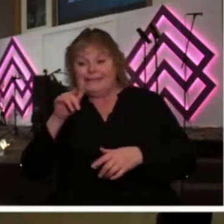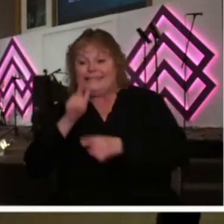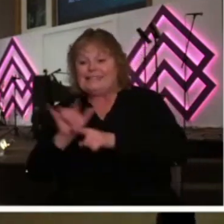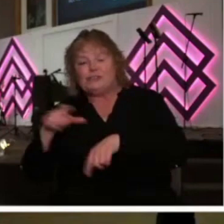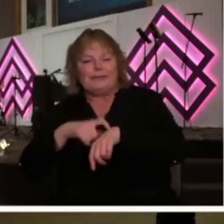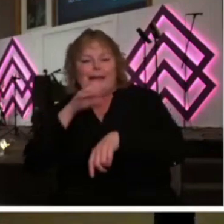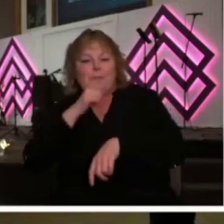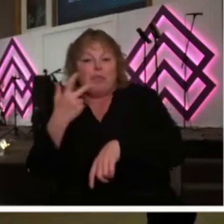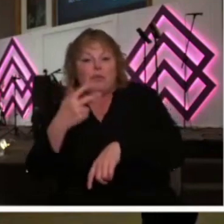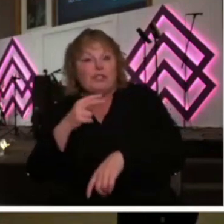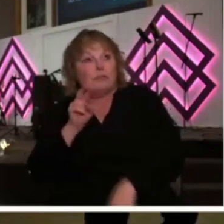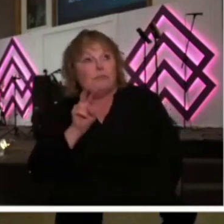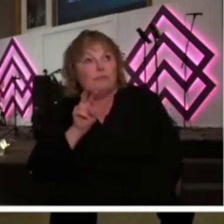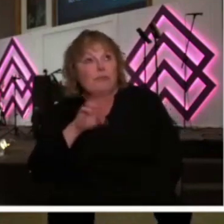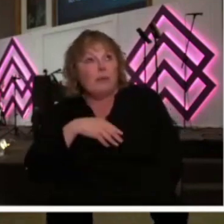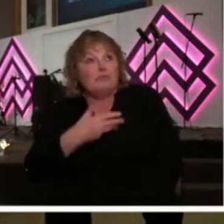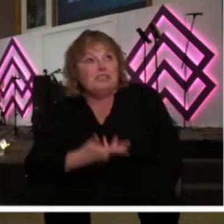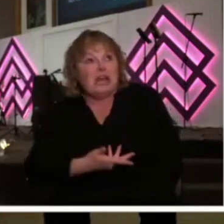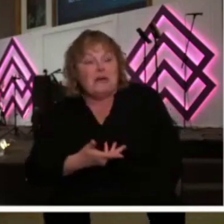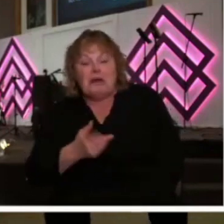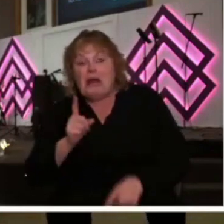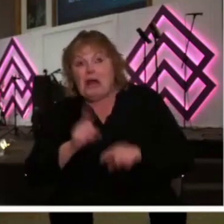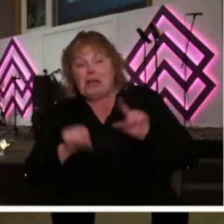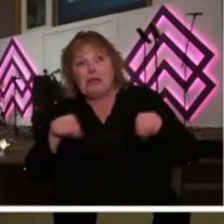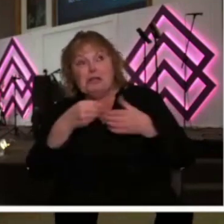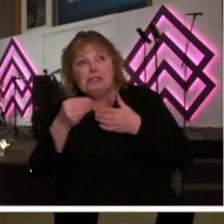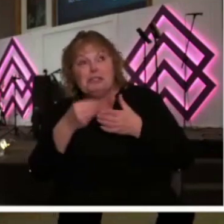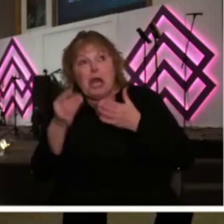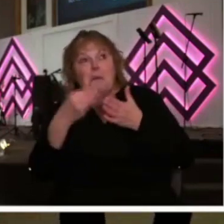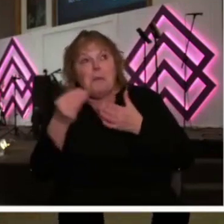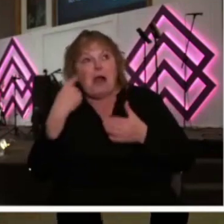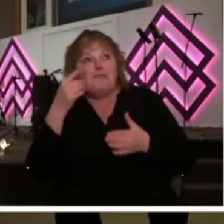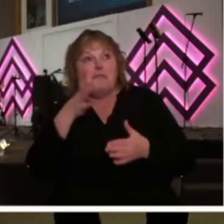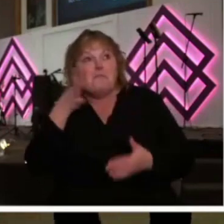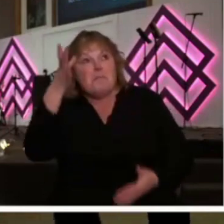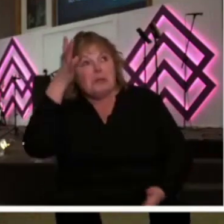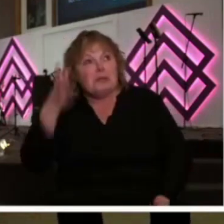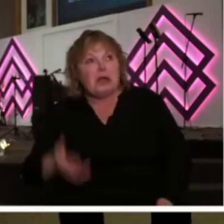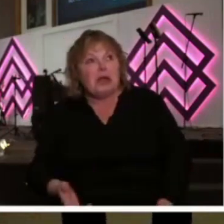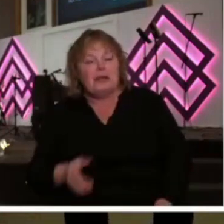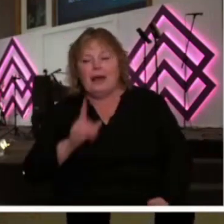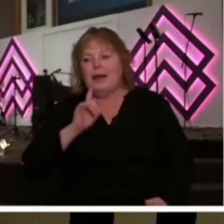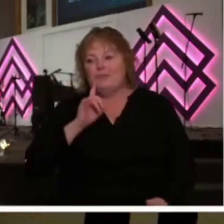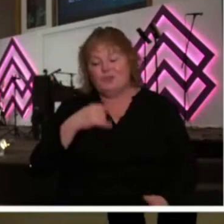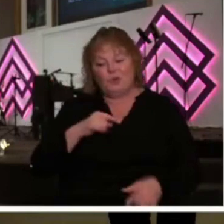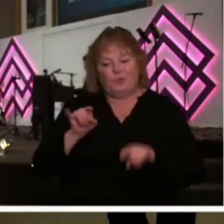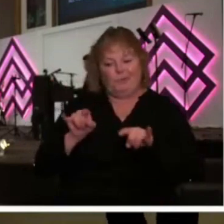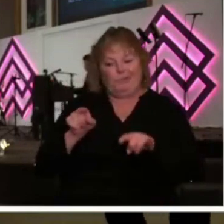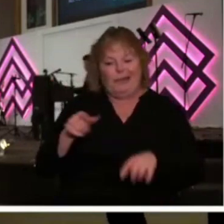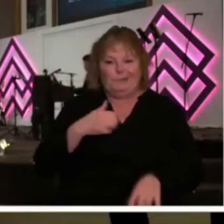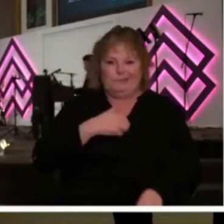standing there, and she was upset that she couldn't go. And I'm certain that we made fun of her.